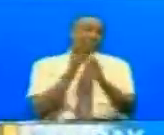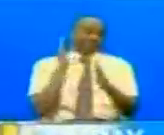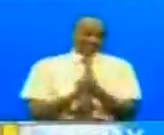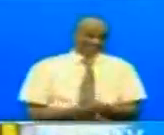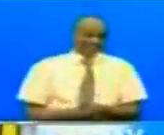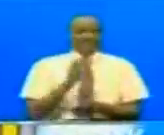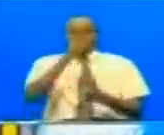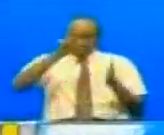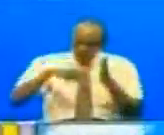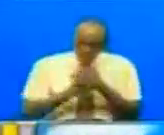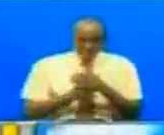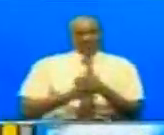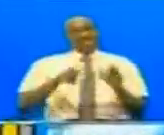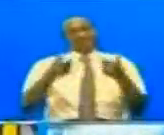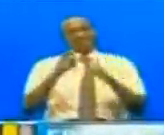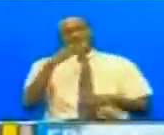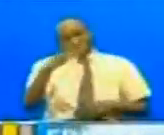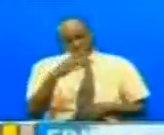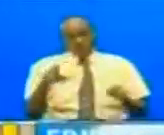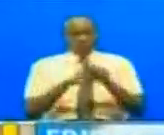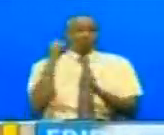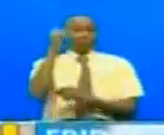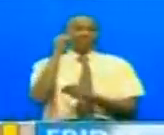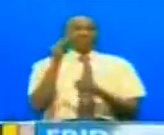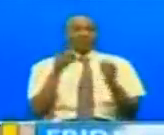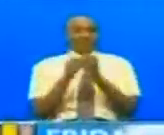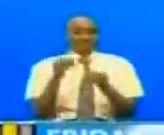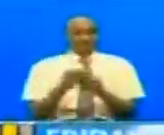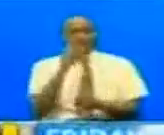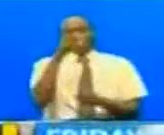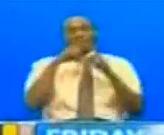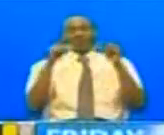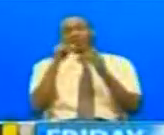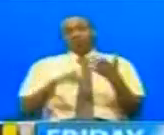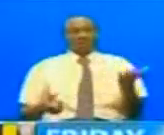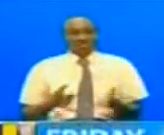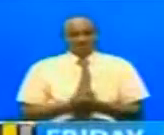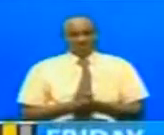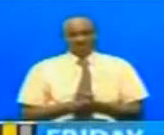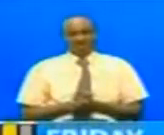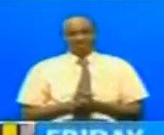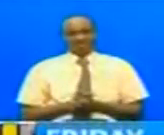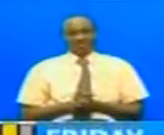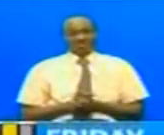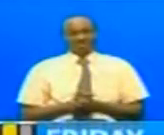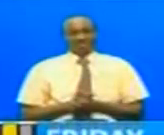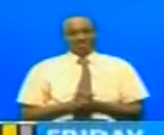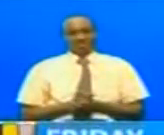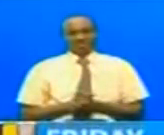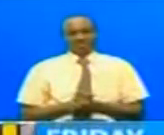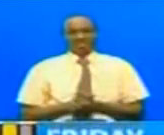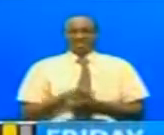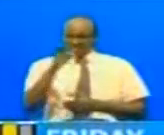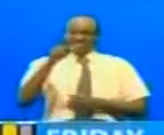a two-hour press conference, come political rally, and one message. If you build